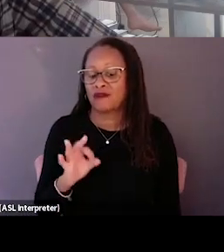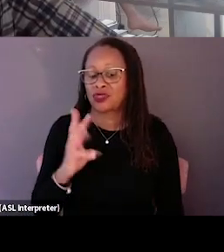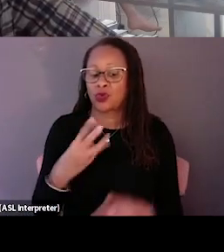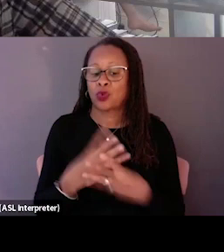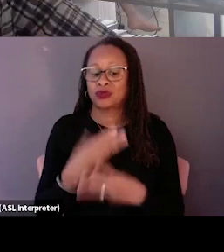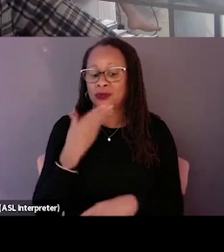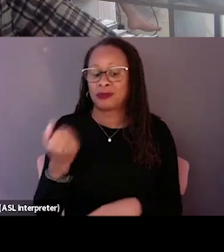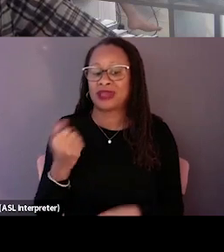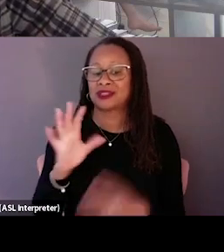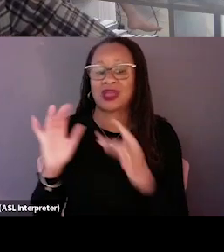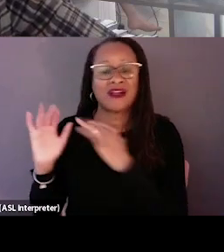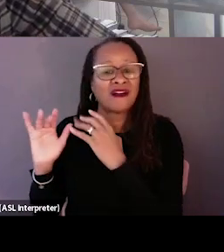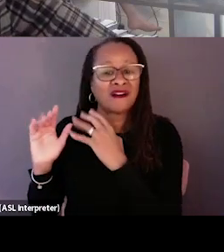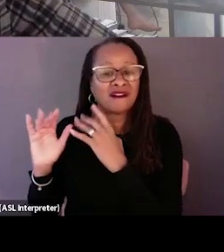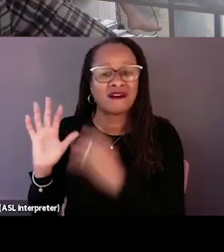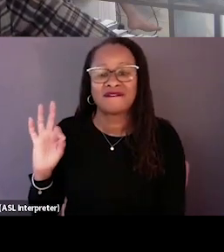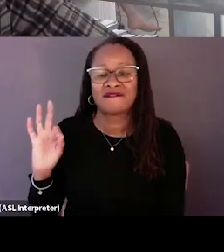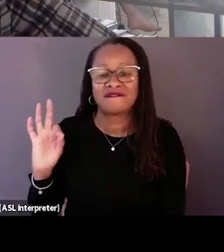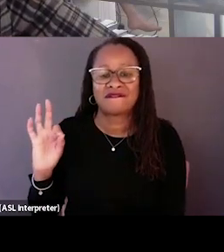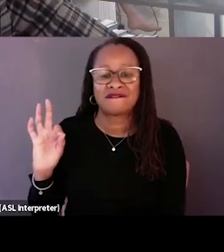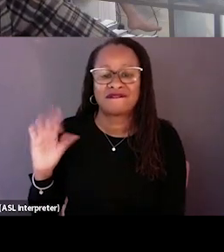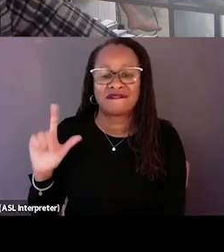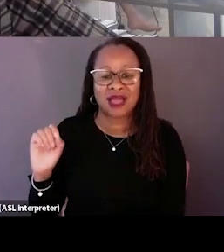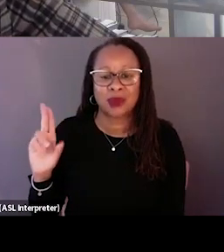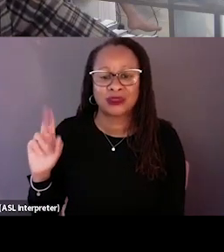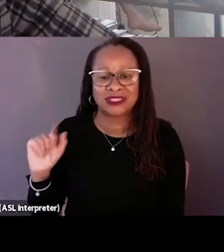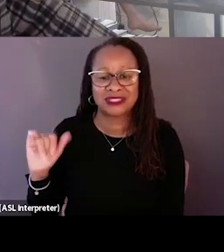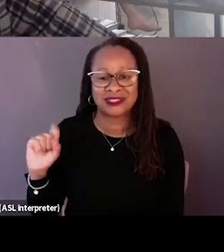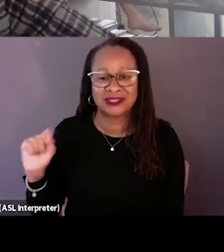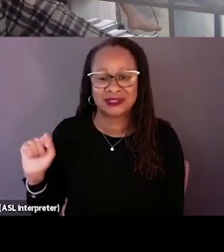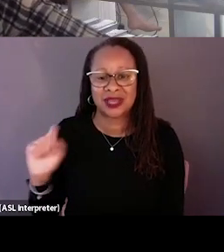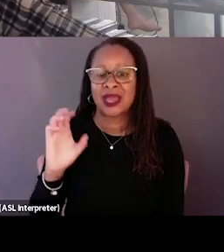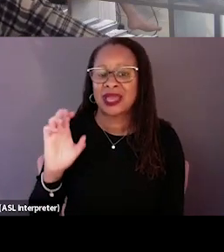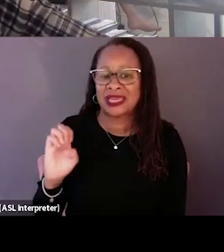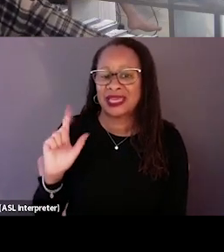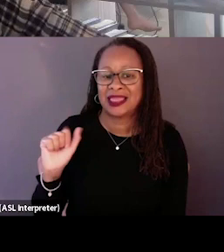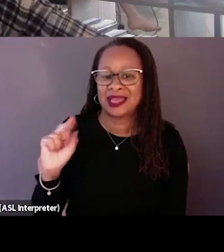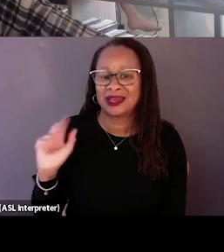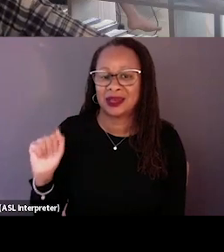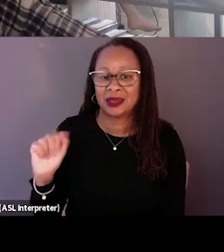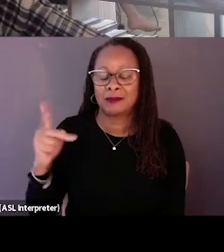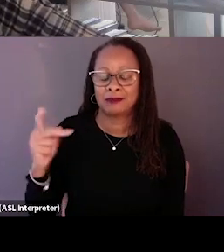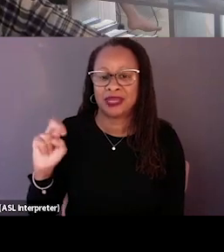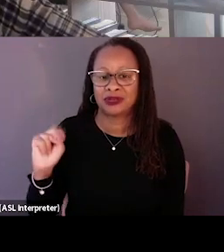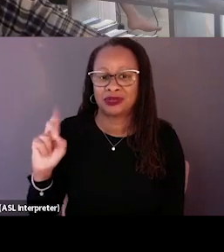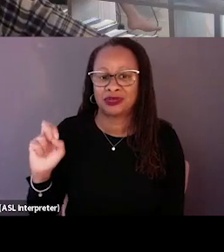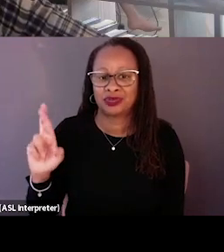best flautists, most accomplished, Elena Penderhughes. And each of them discuss their lived